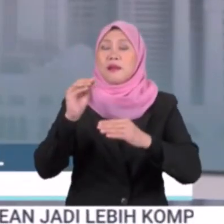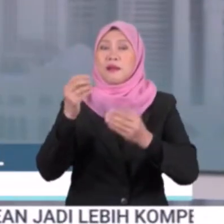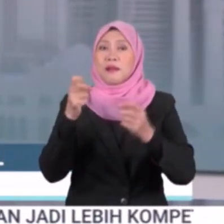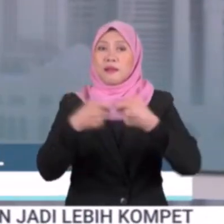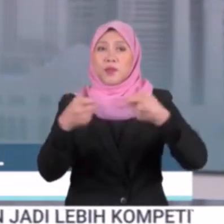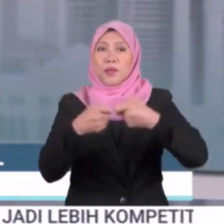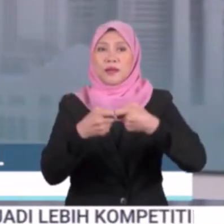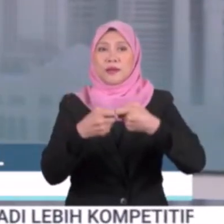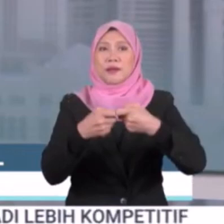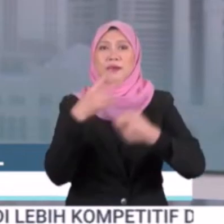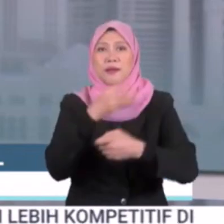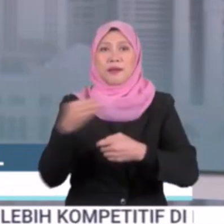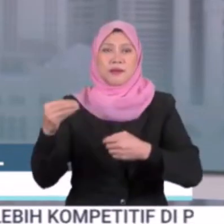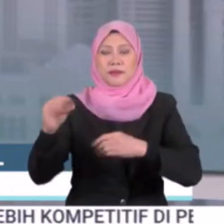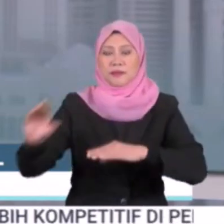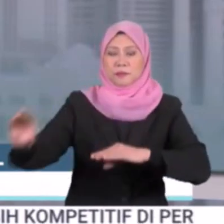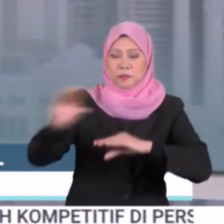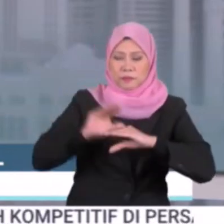rasionalisasi subsidi diesel.